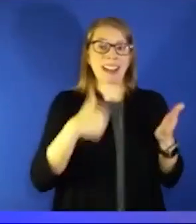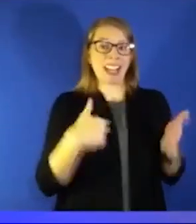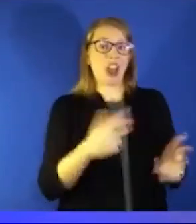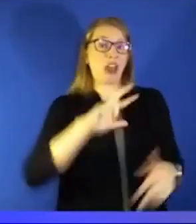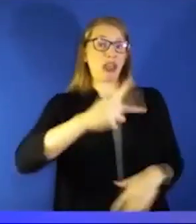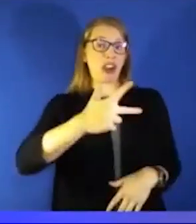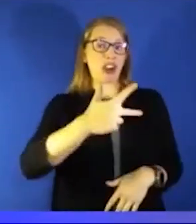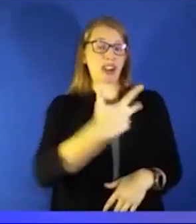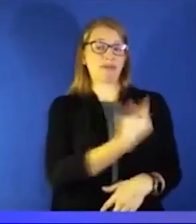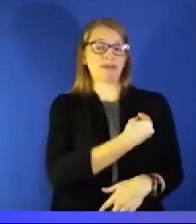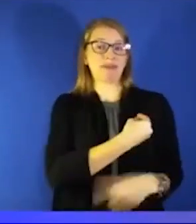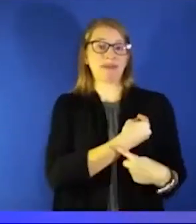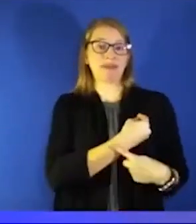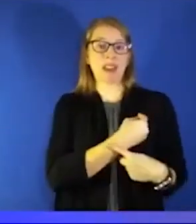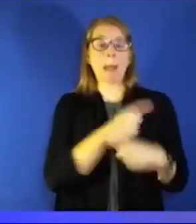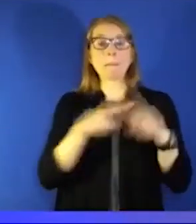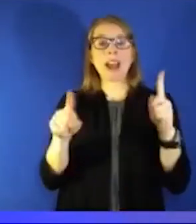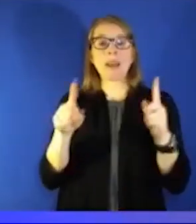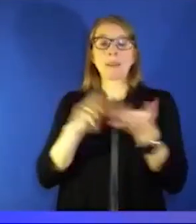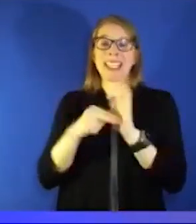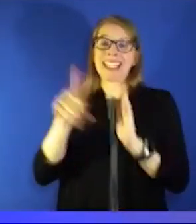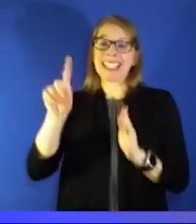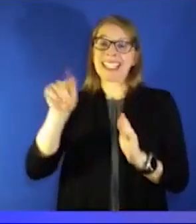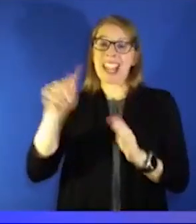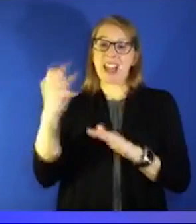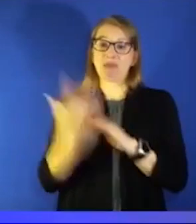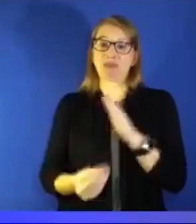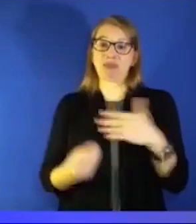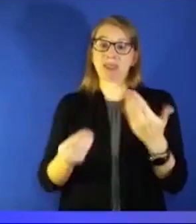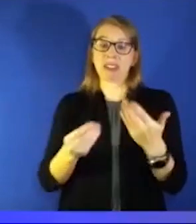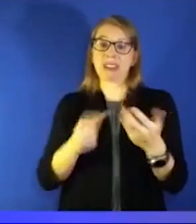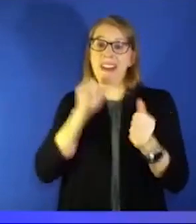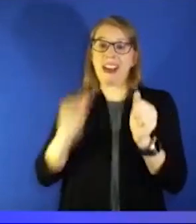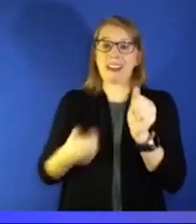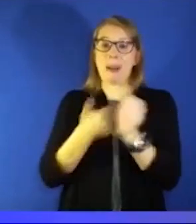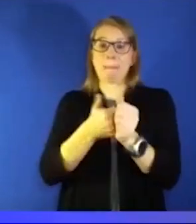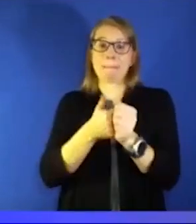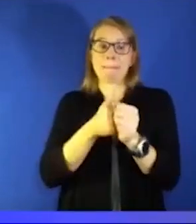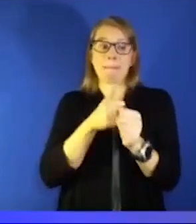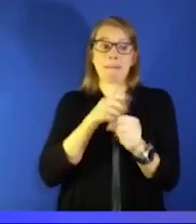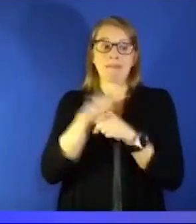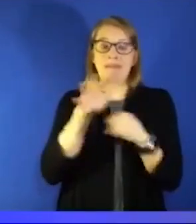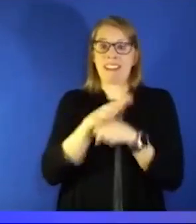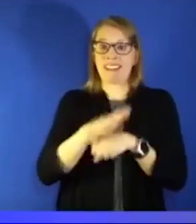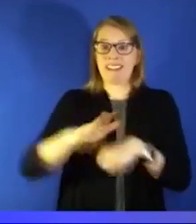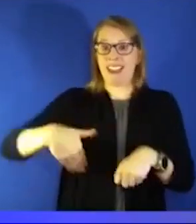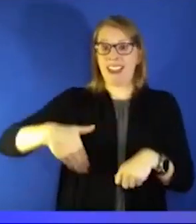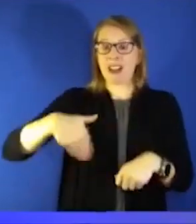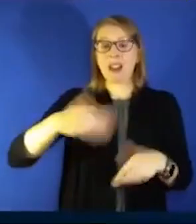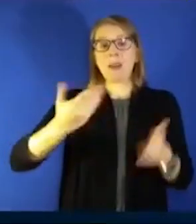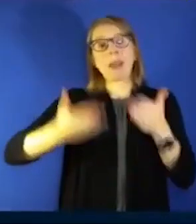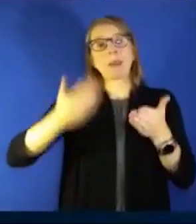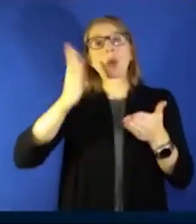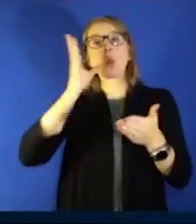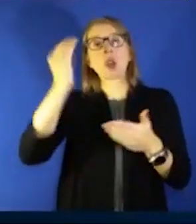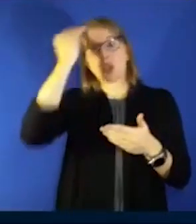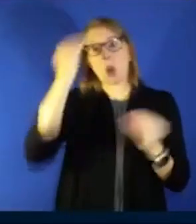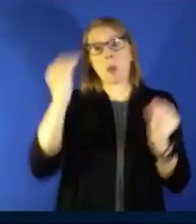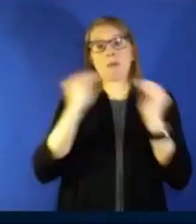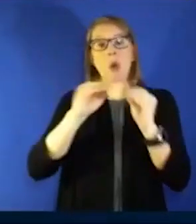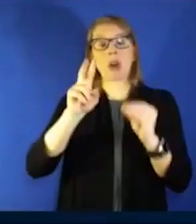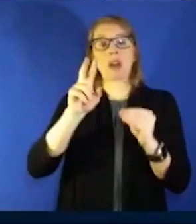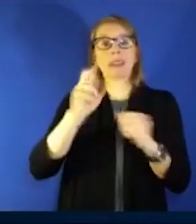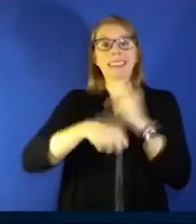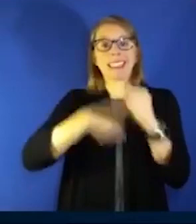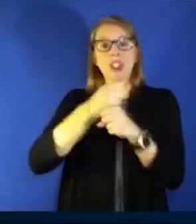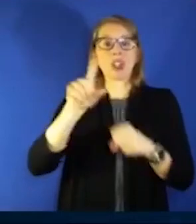in the absence of data, and that'll be, decided maybe in 2022. So that's a longer term question. I like this question